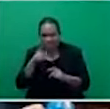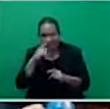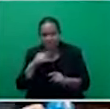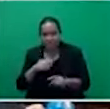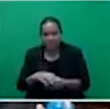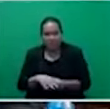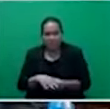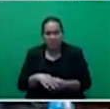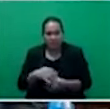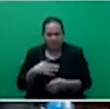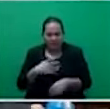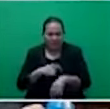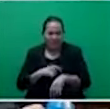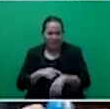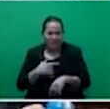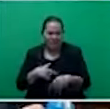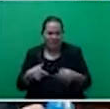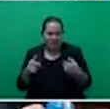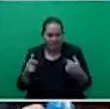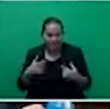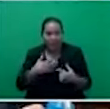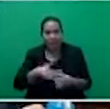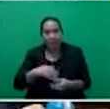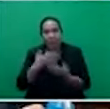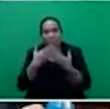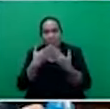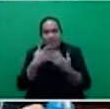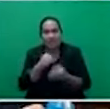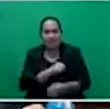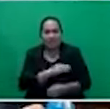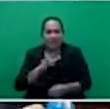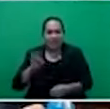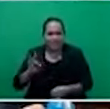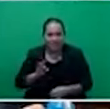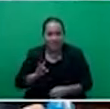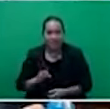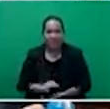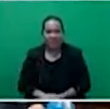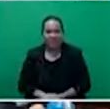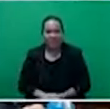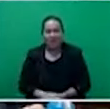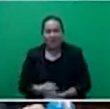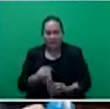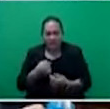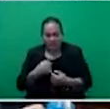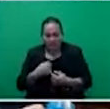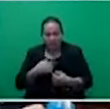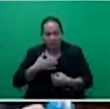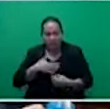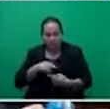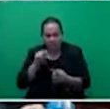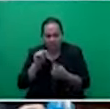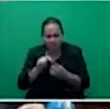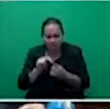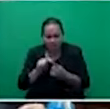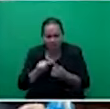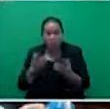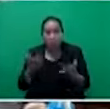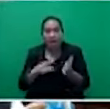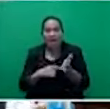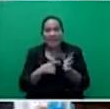the latitude of time, I would like to also thank all the staff too, Mr. Speaker, sir. Where we went to, and I want to specifically mention the people in Tawake